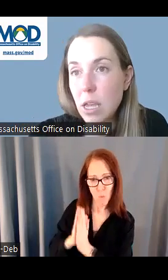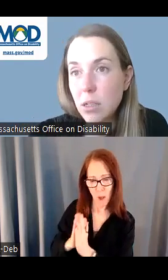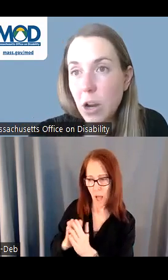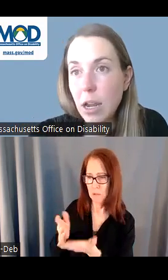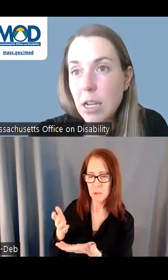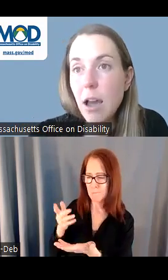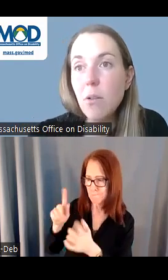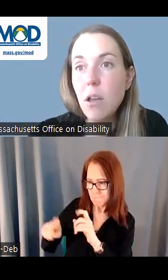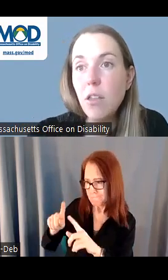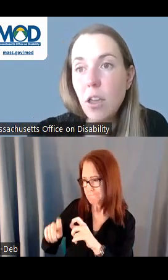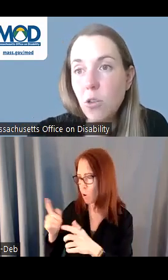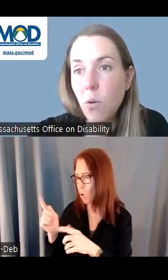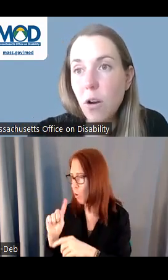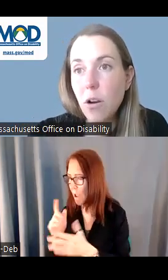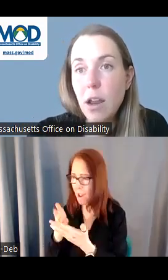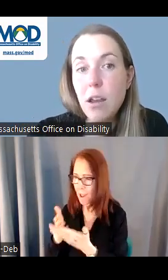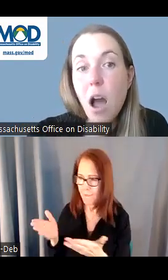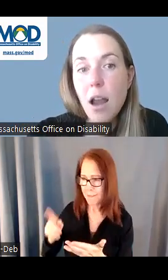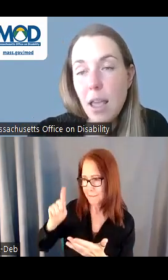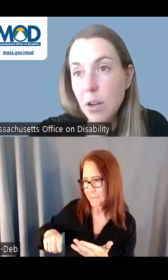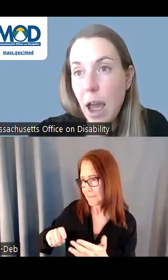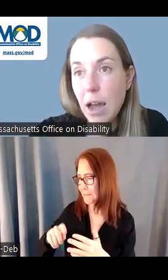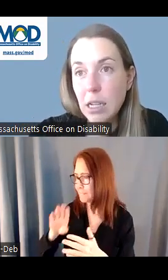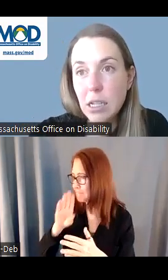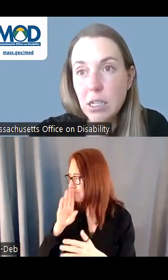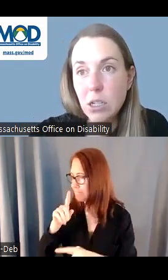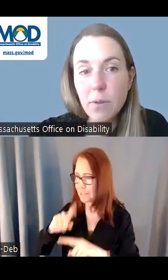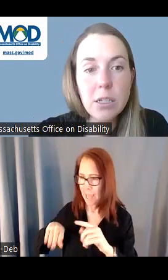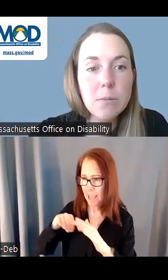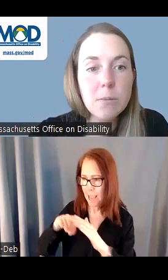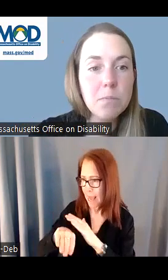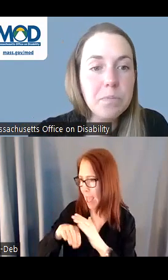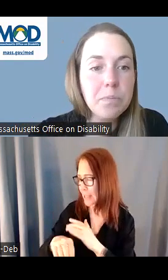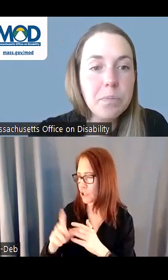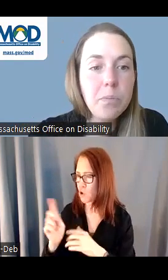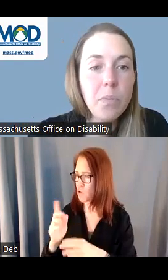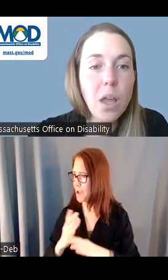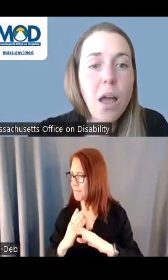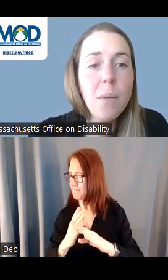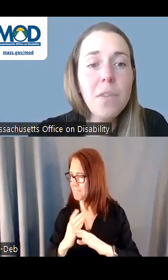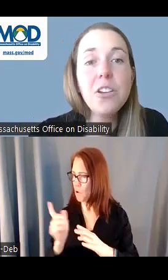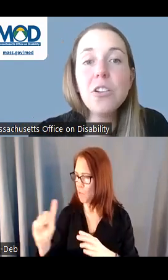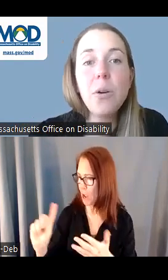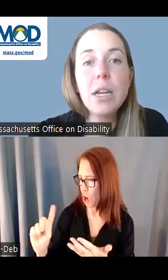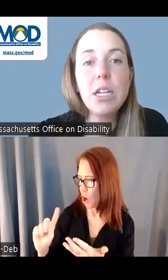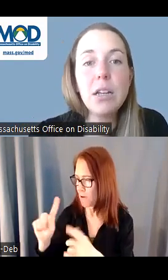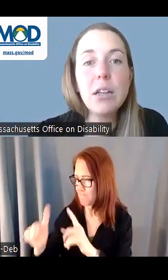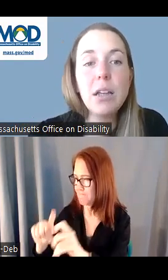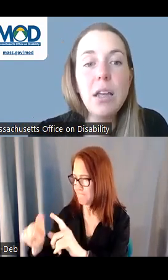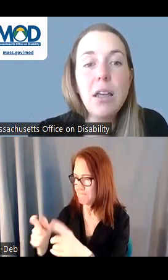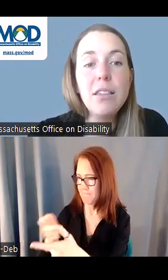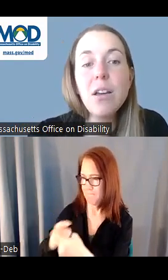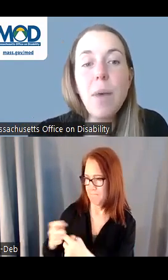are things breaking down that you're not able to access the service. Then you're going